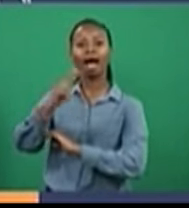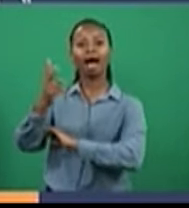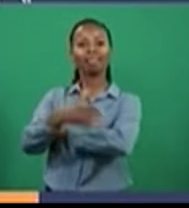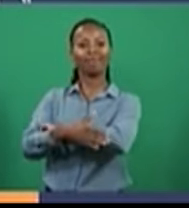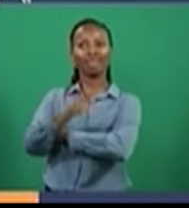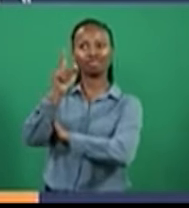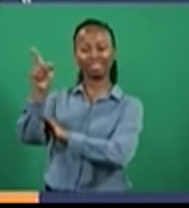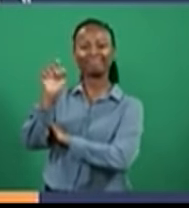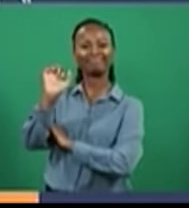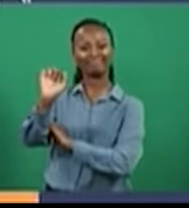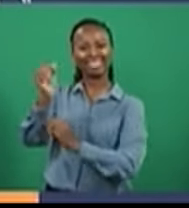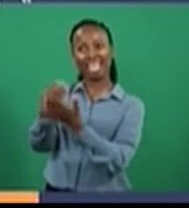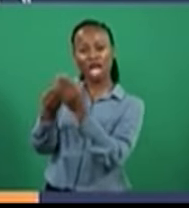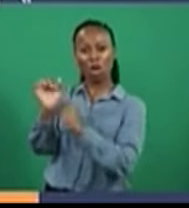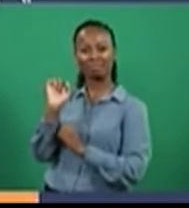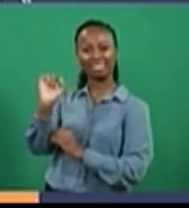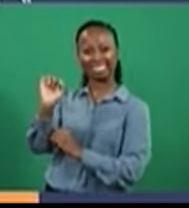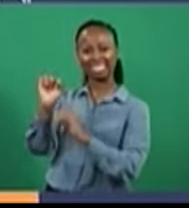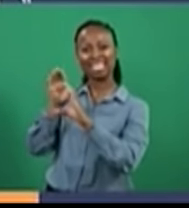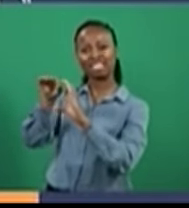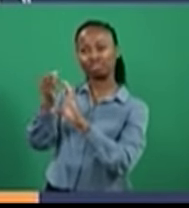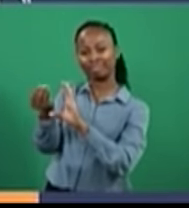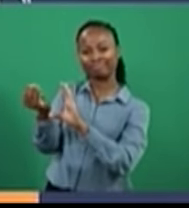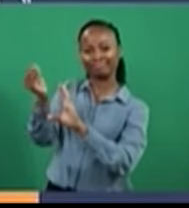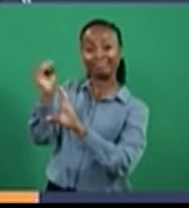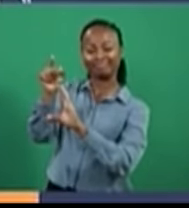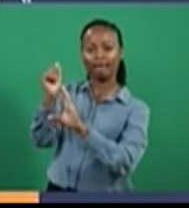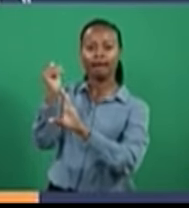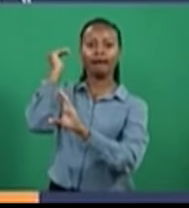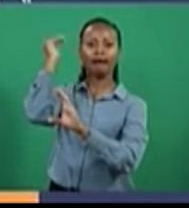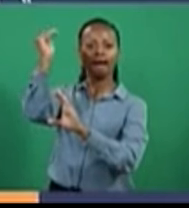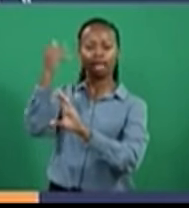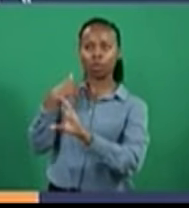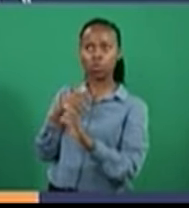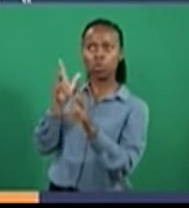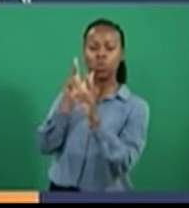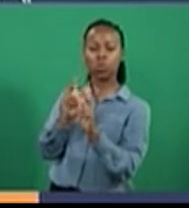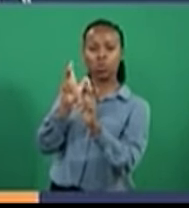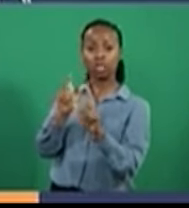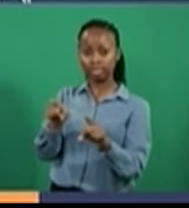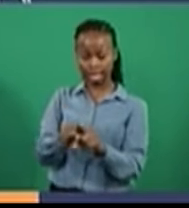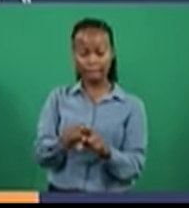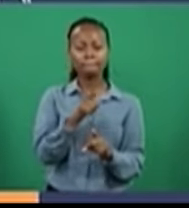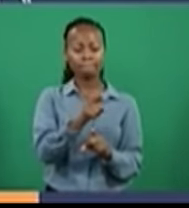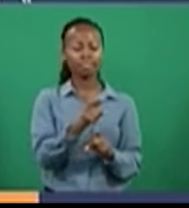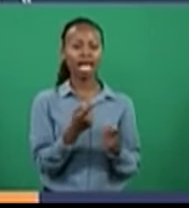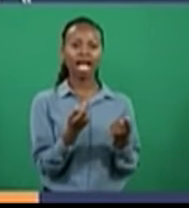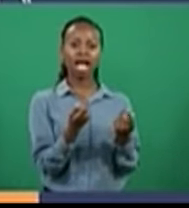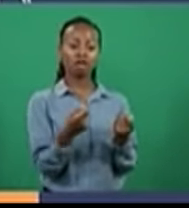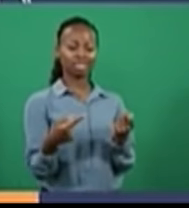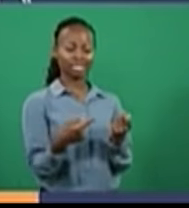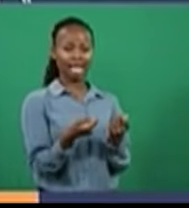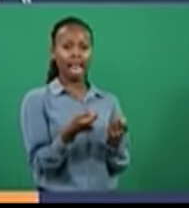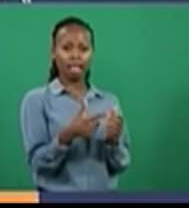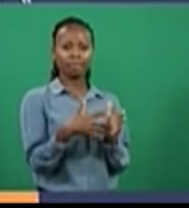staying high for longer. The currency is also under pressure from weakening